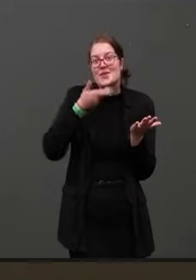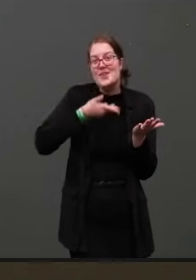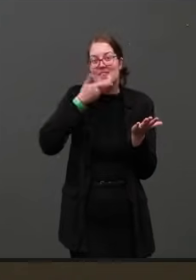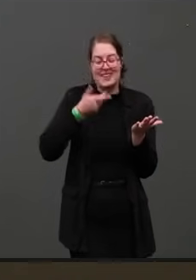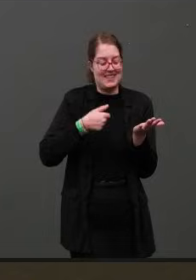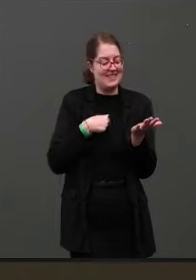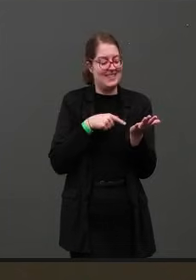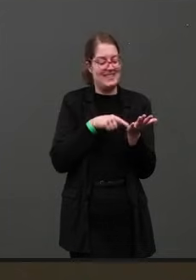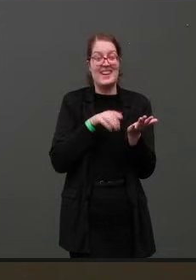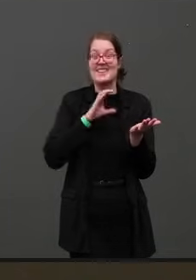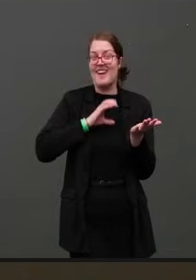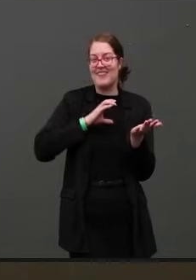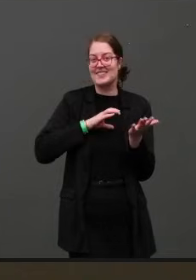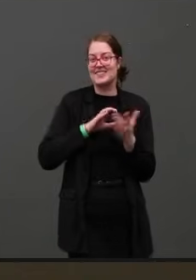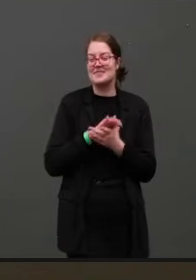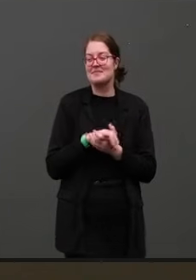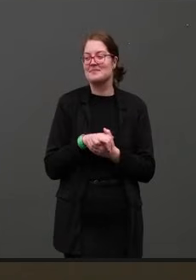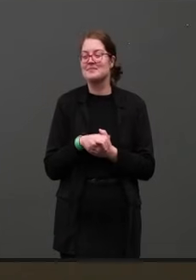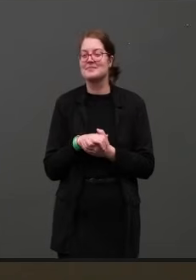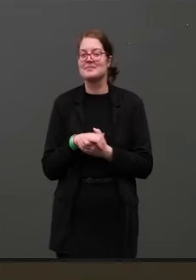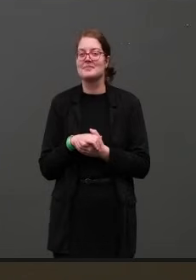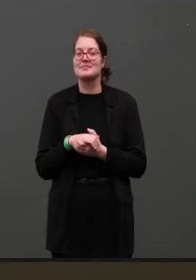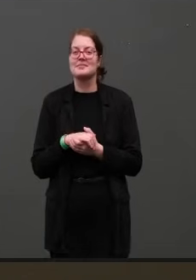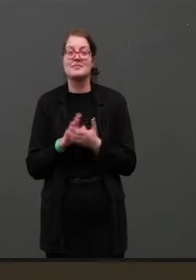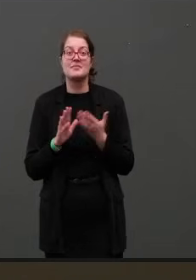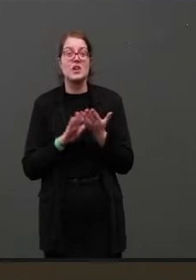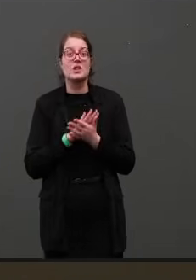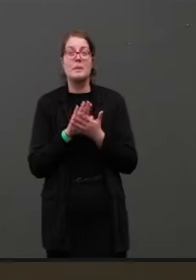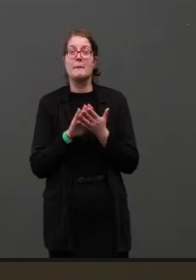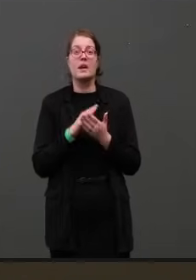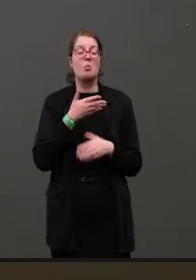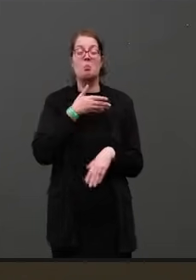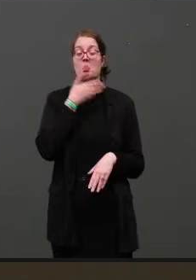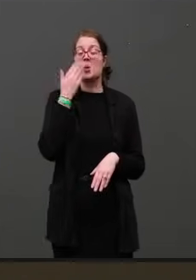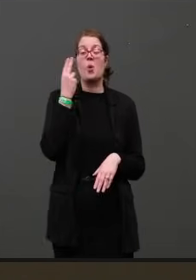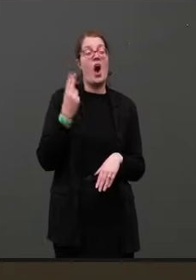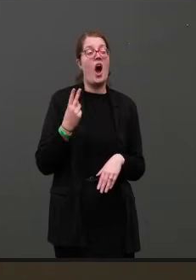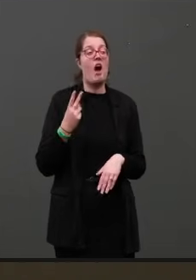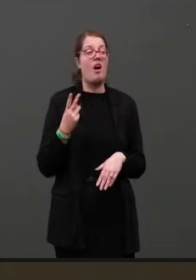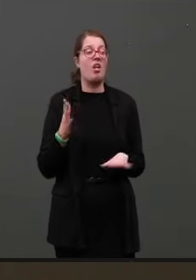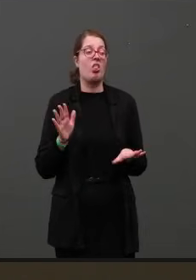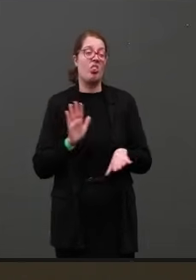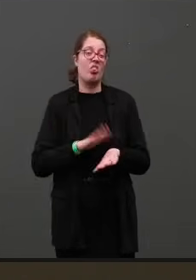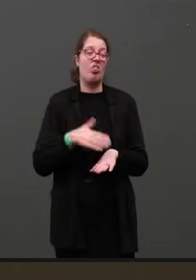characters. Now, that doesn't mean it's artless or that I don't care. It's actually a lot of fucking work.